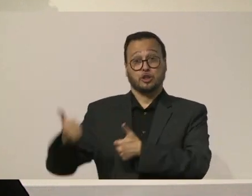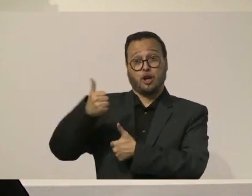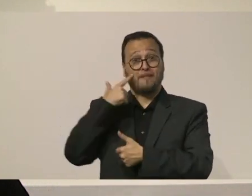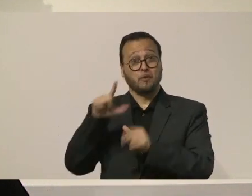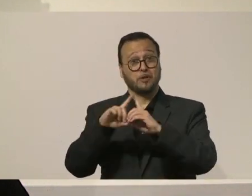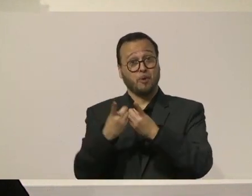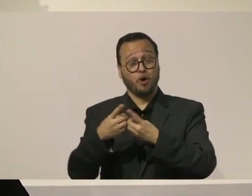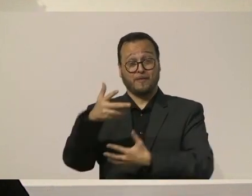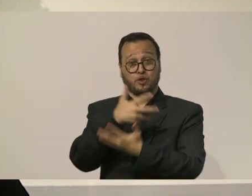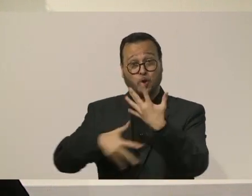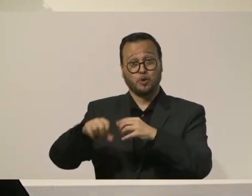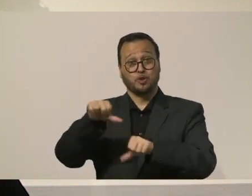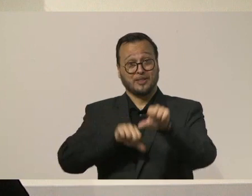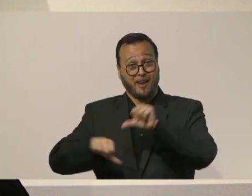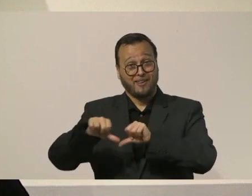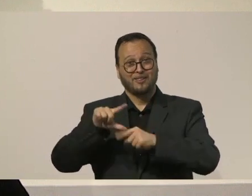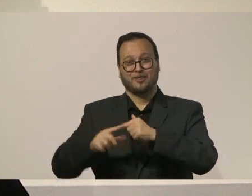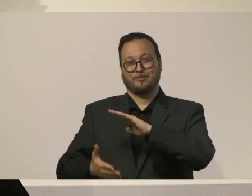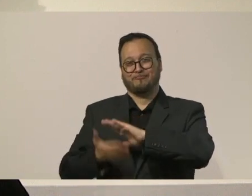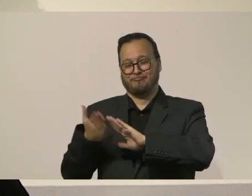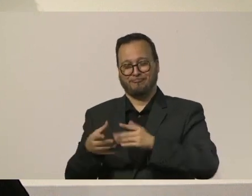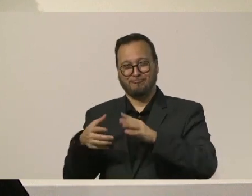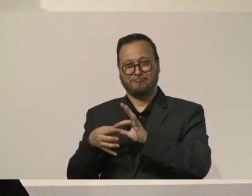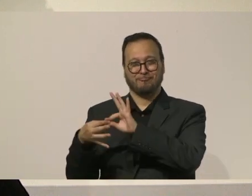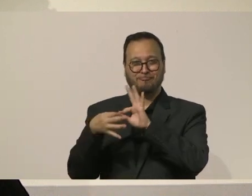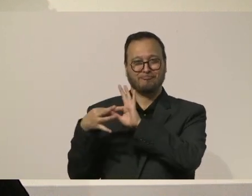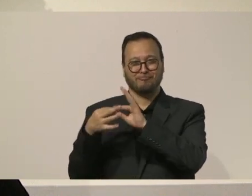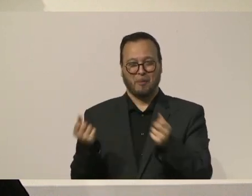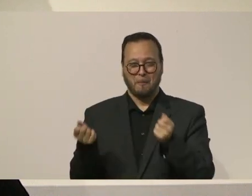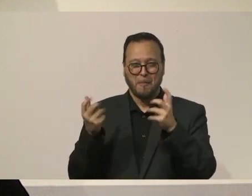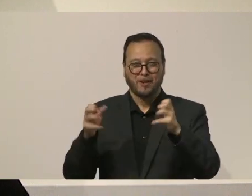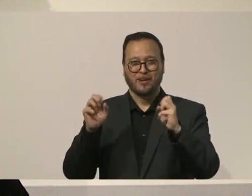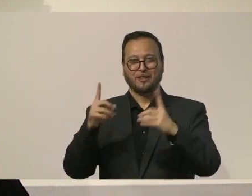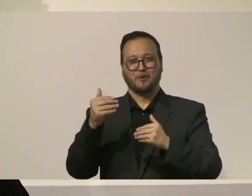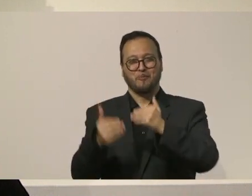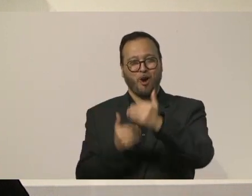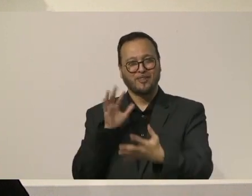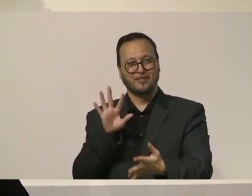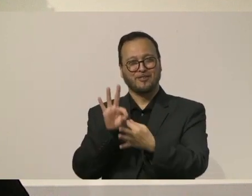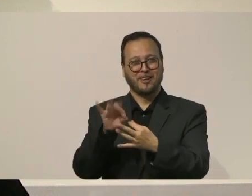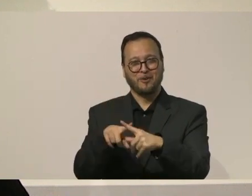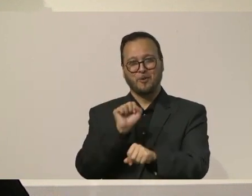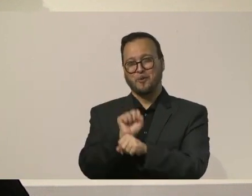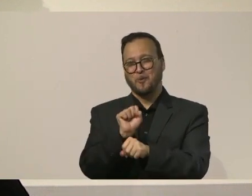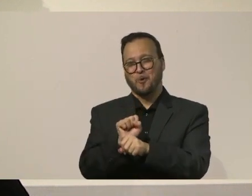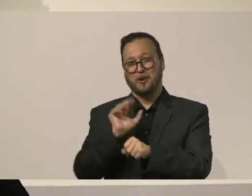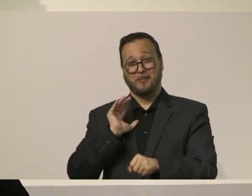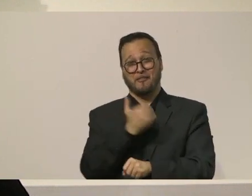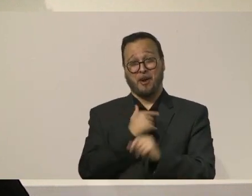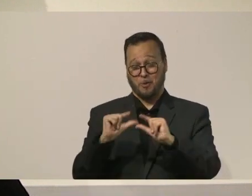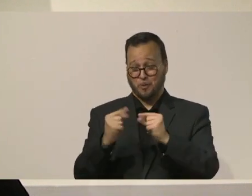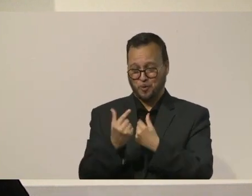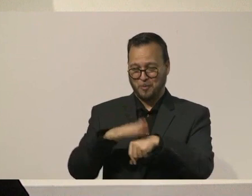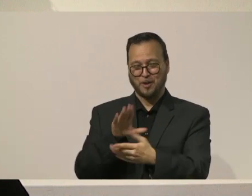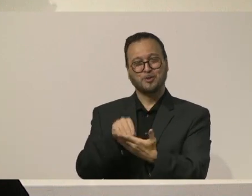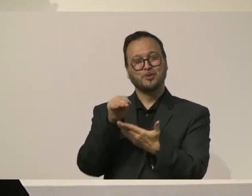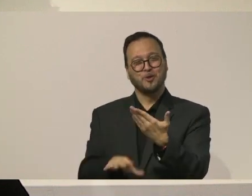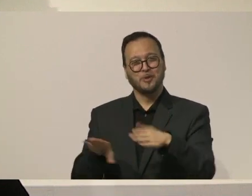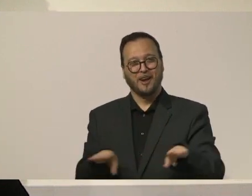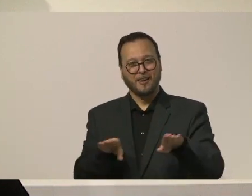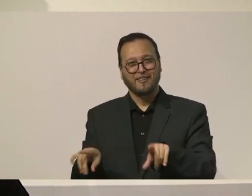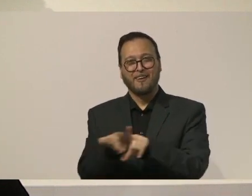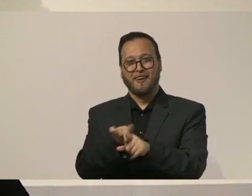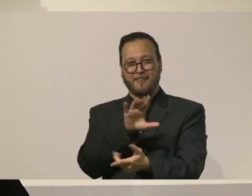to facilitate a number of educative processes related to the work of our group on student conduct